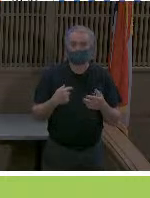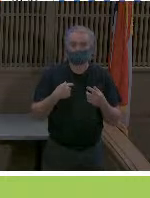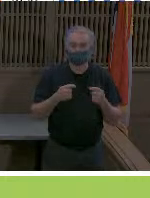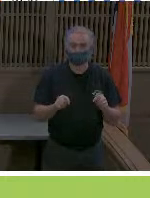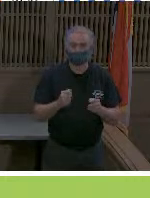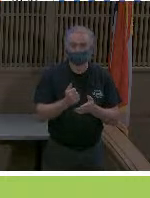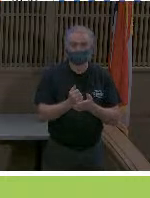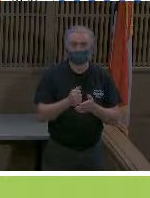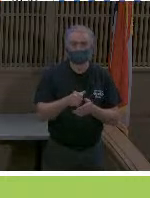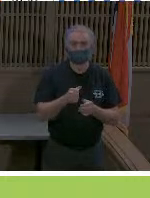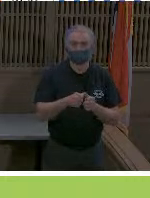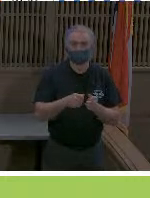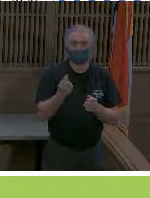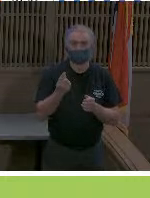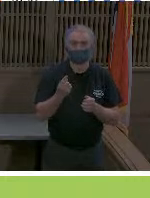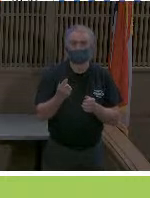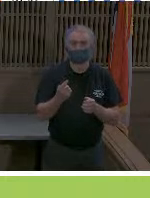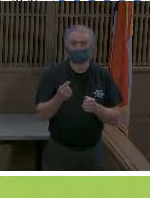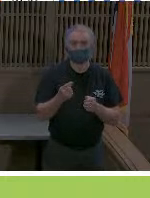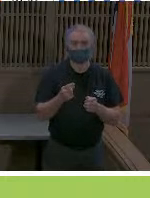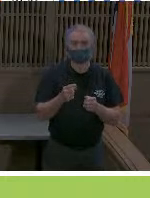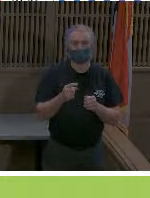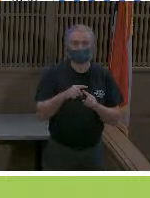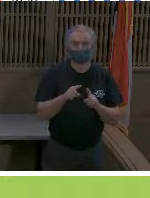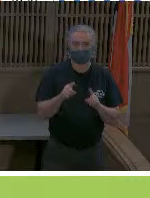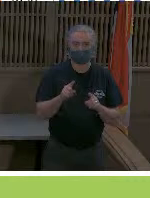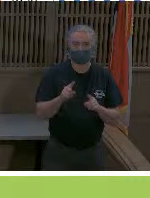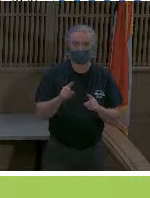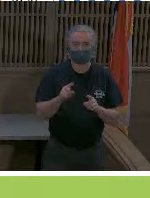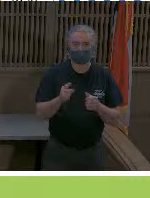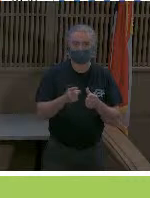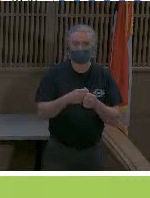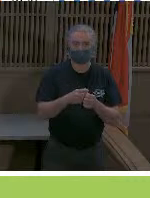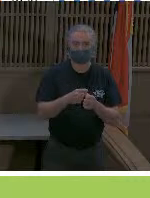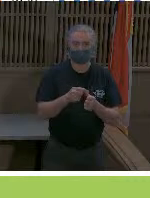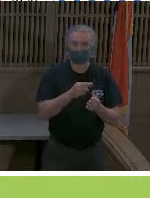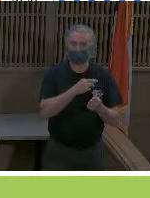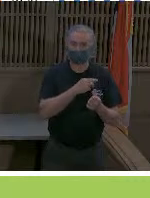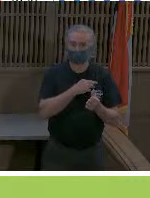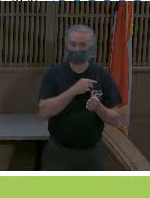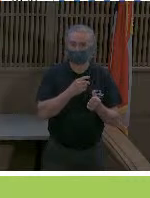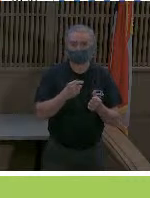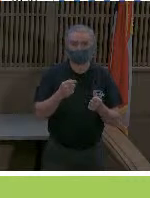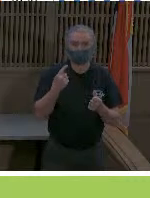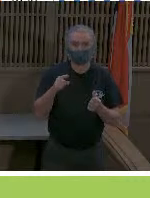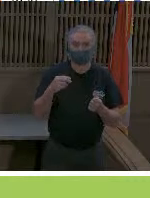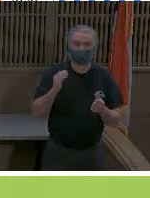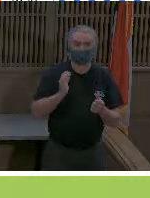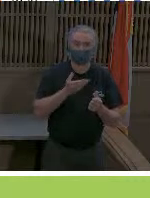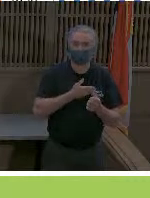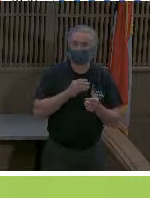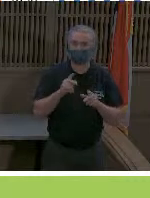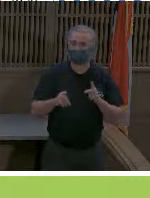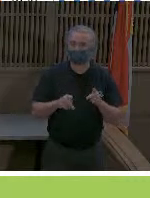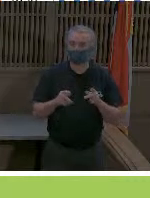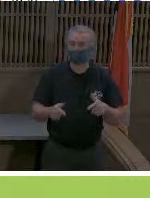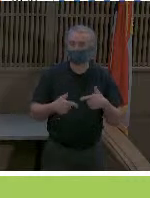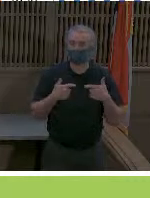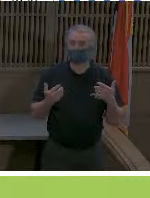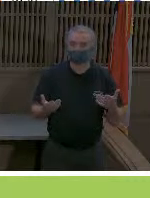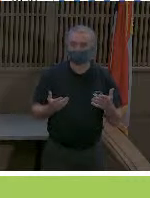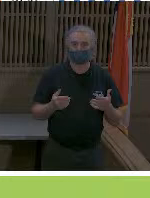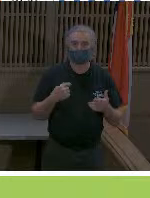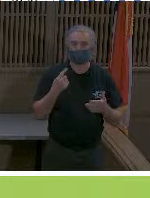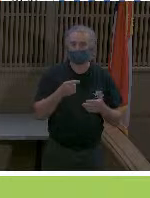everyone, you know, our responsibility is to our citizens in this part of the country. So we've had to put some limitations on who can